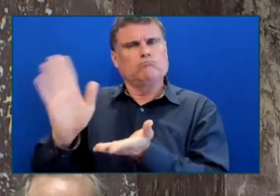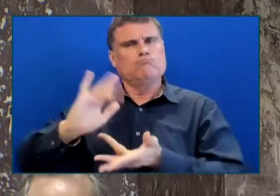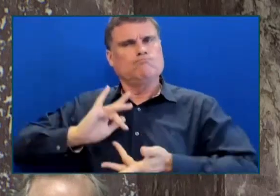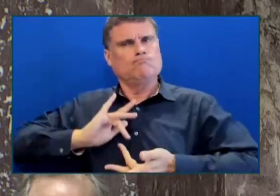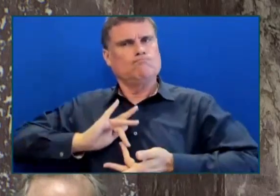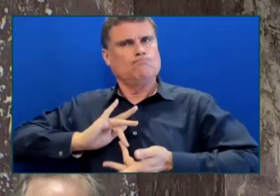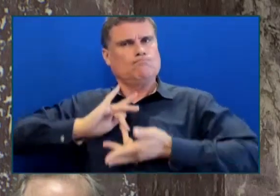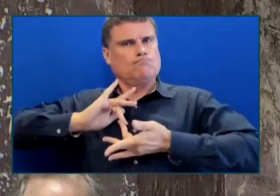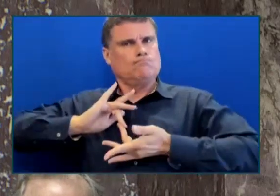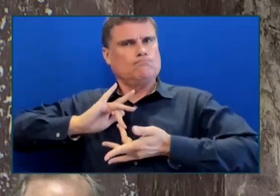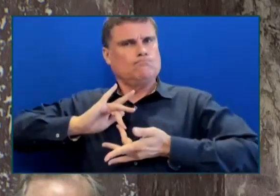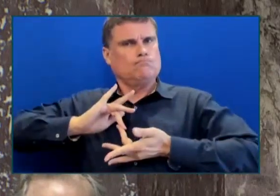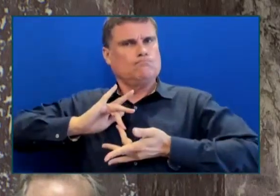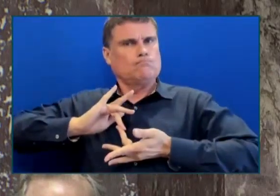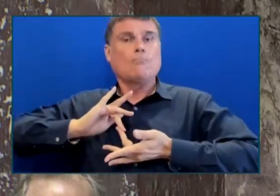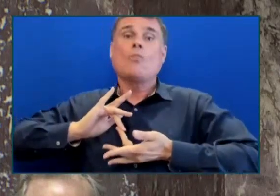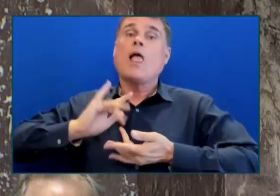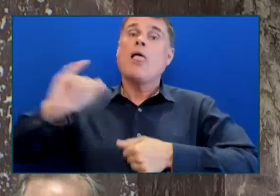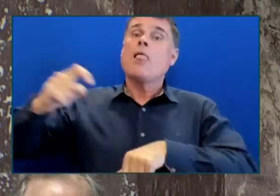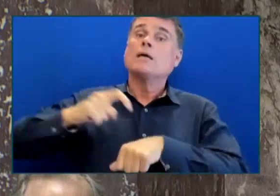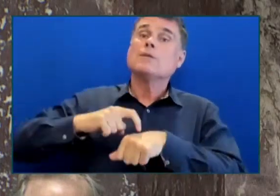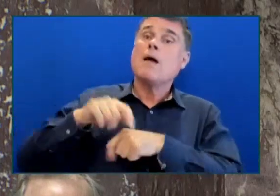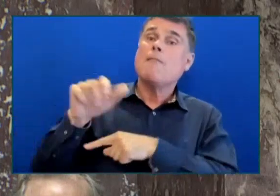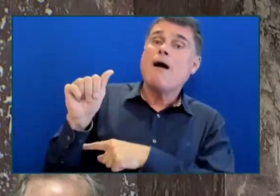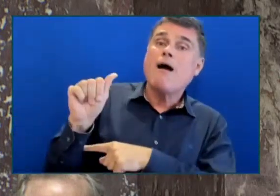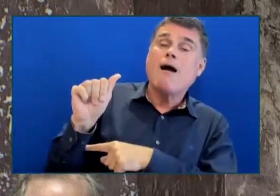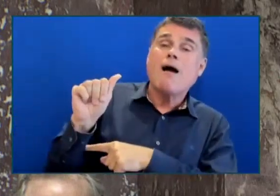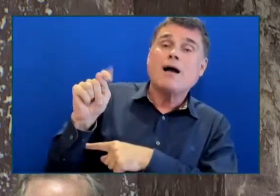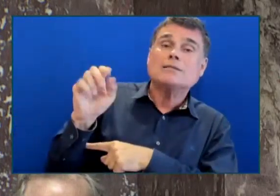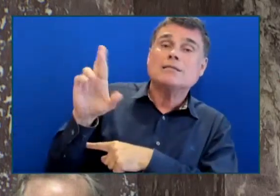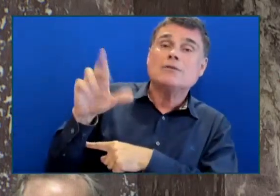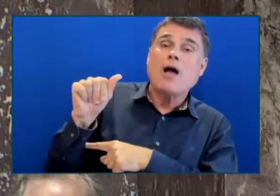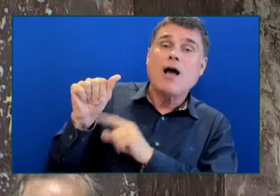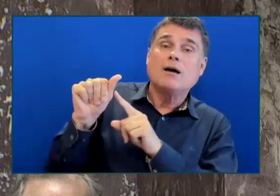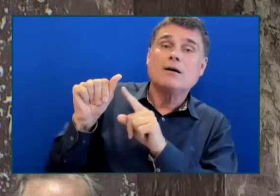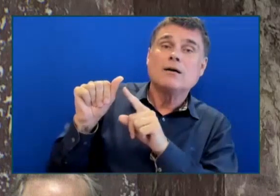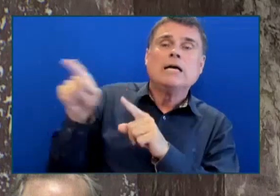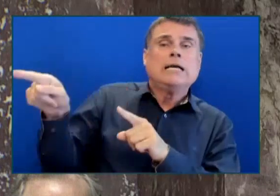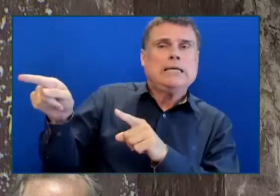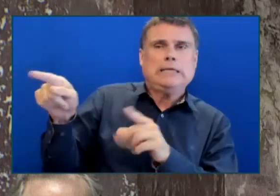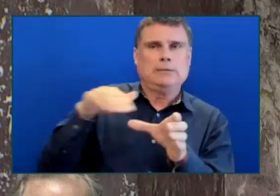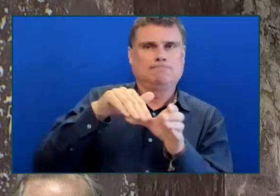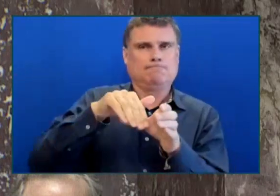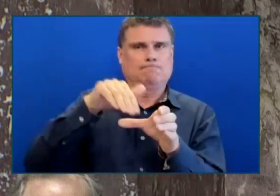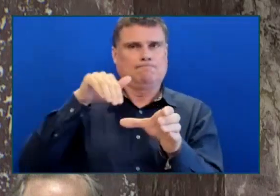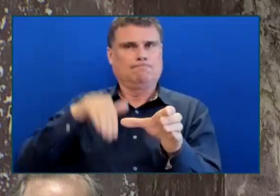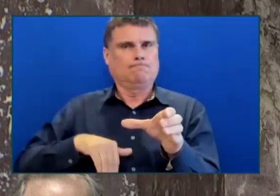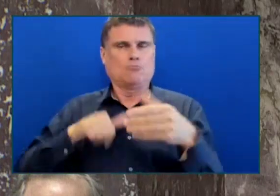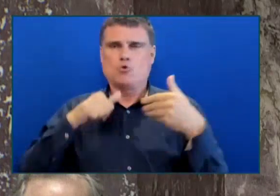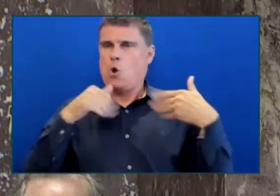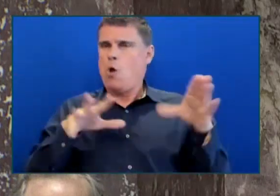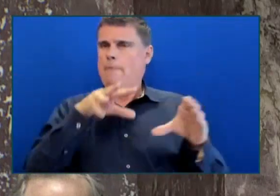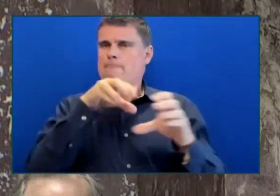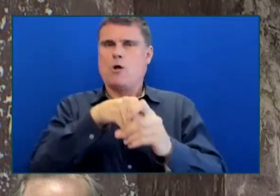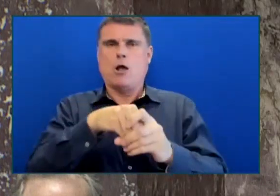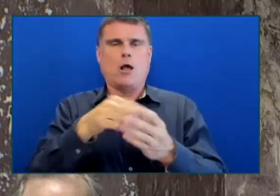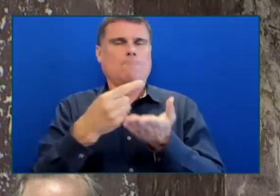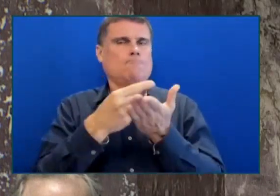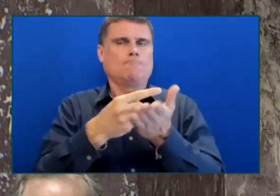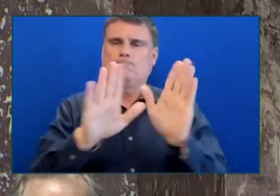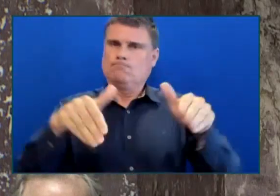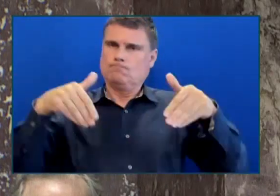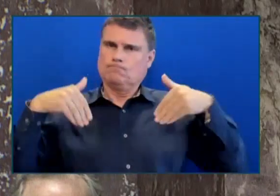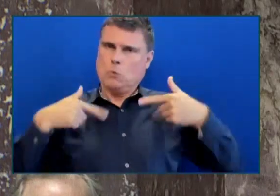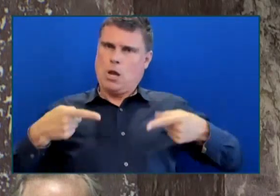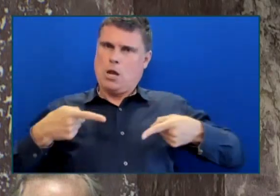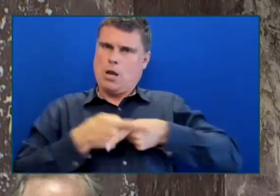Speaker, not only has he done that, he hasn't spoken to me about a single issue since this whole thing has come forward. And that's the type of integrity that we